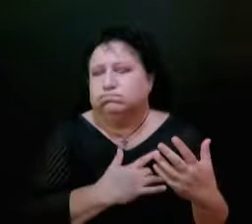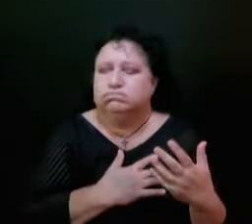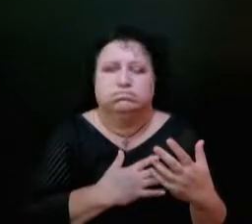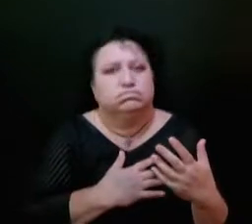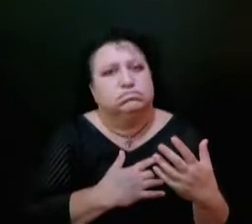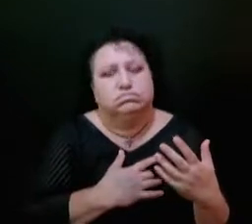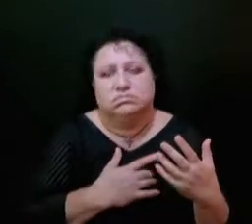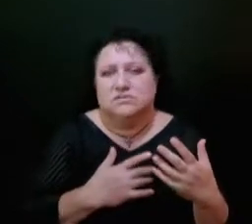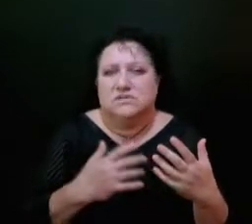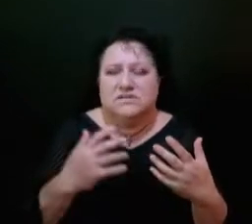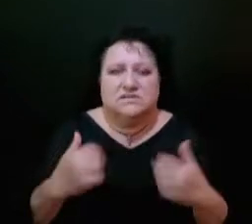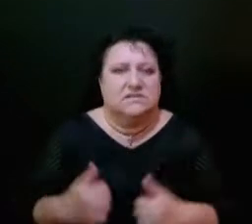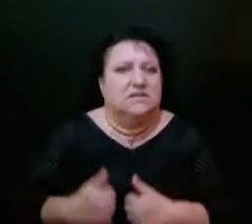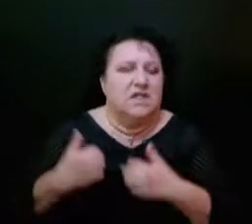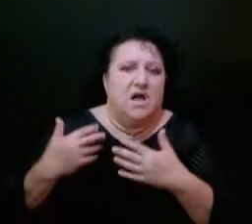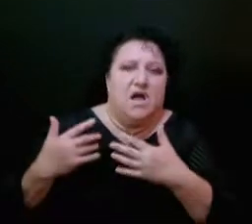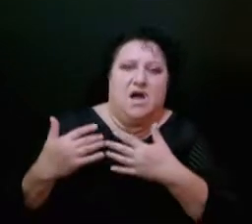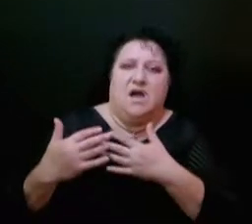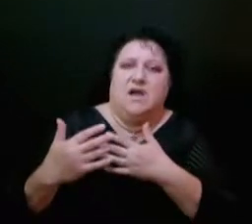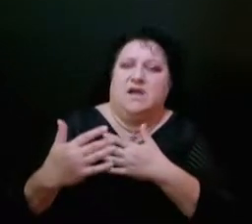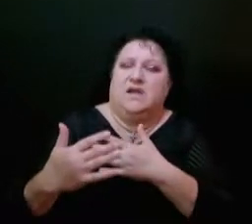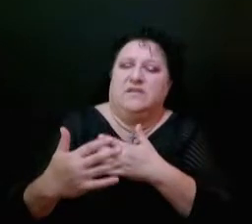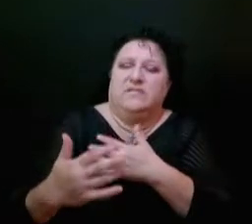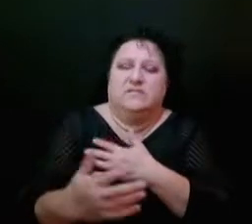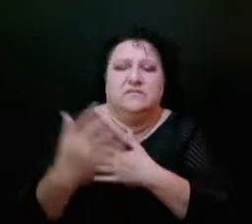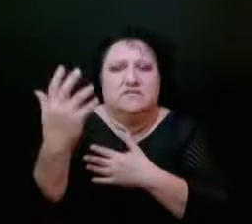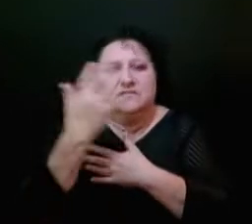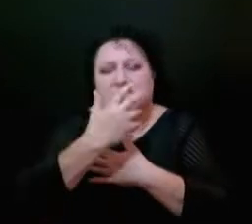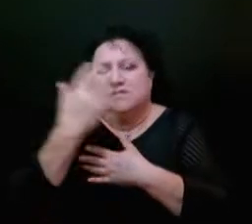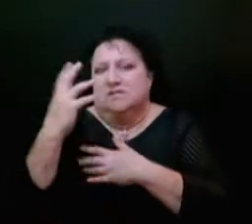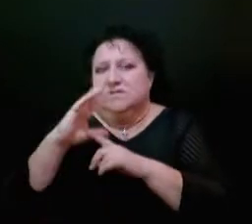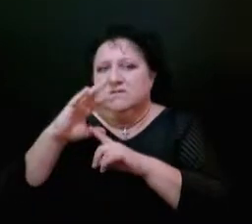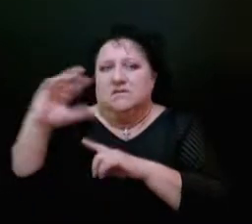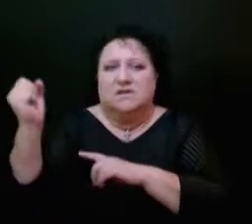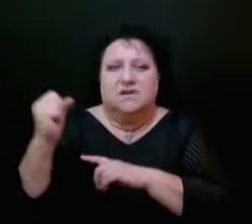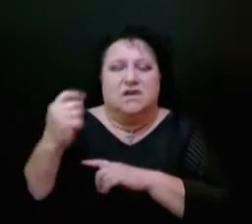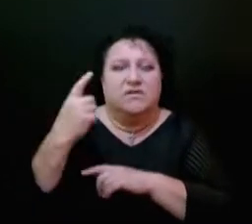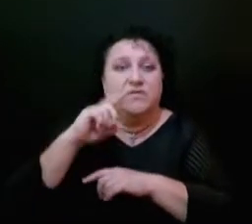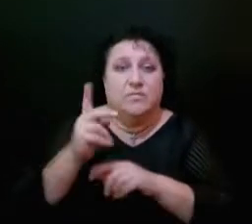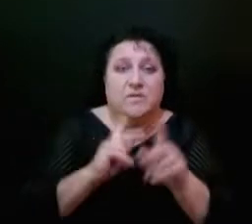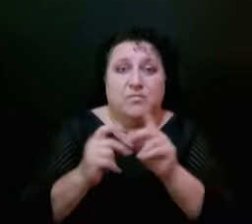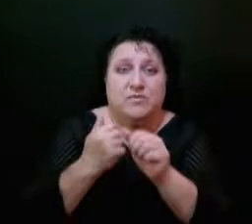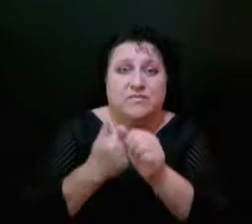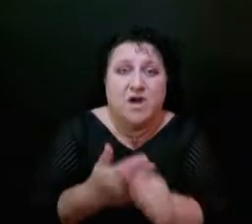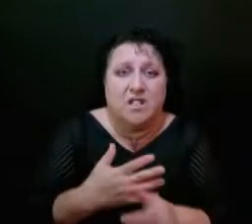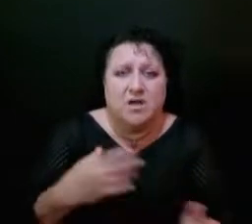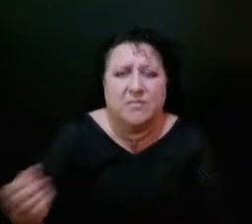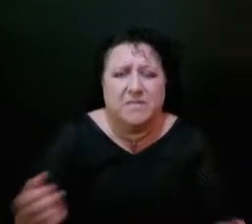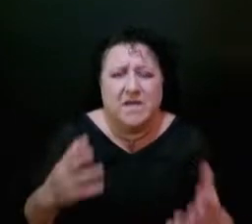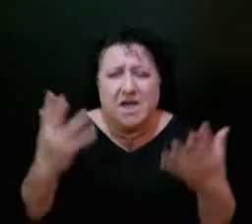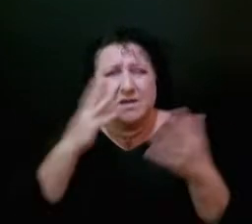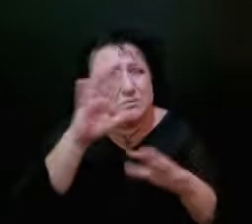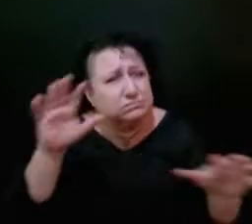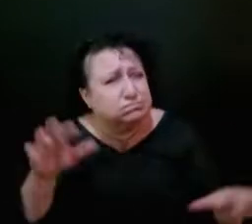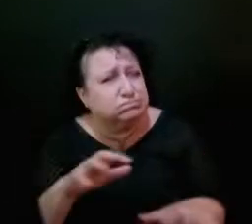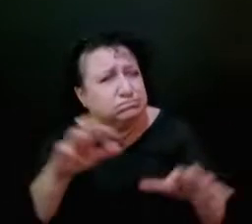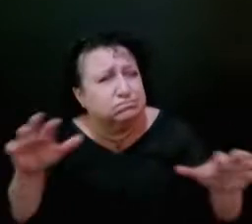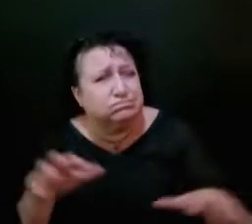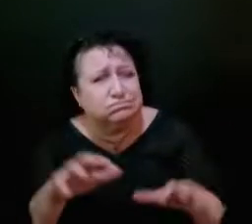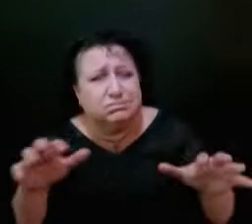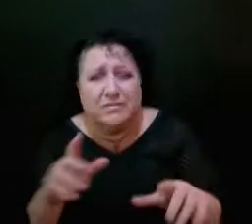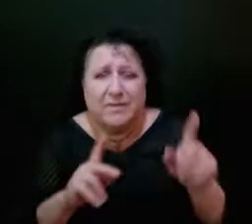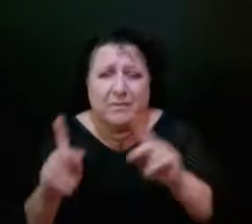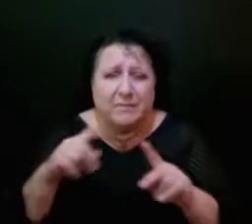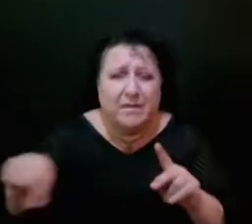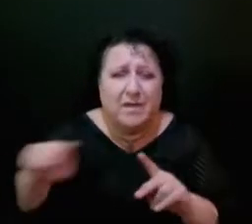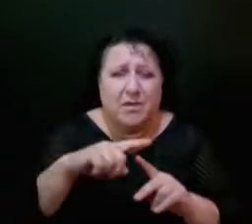his followers. Oh, the utter extravagance of his work in us who trust him endlessly.